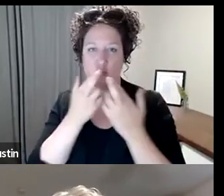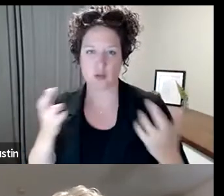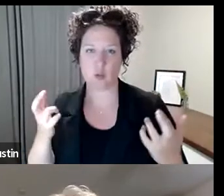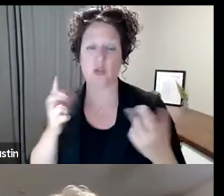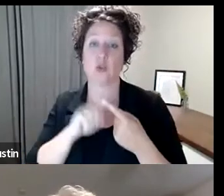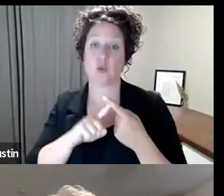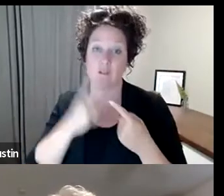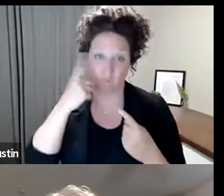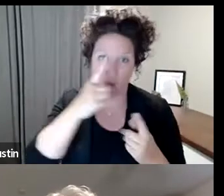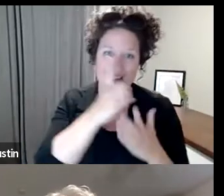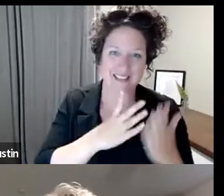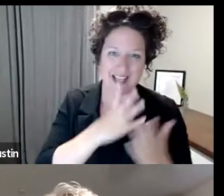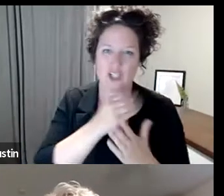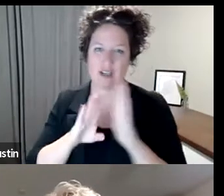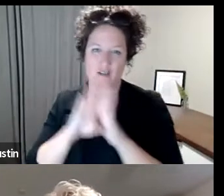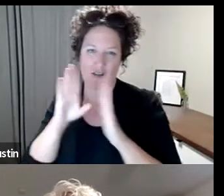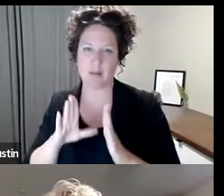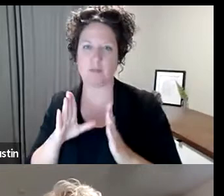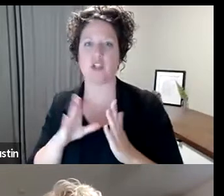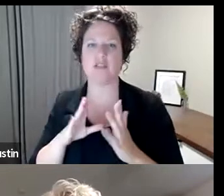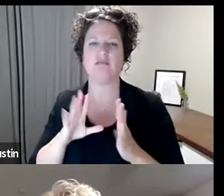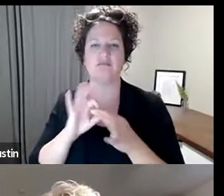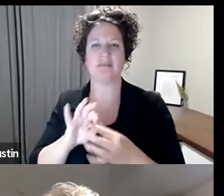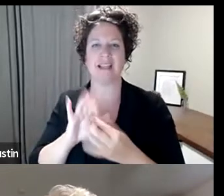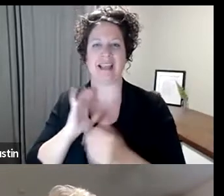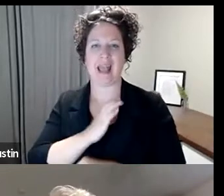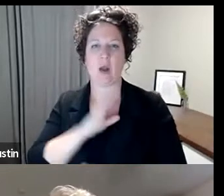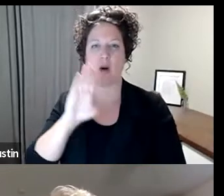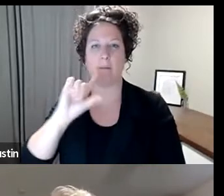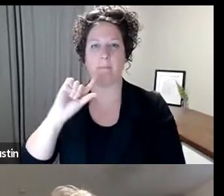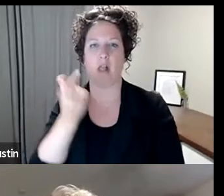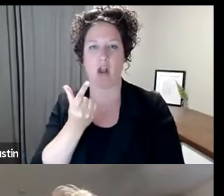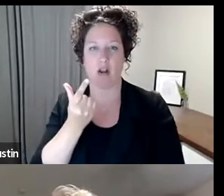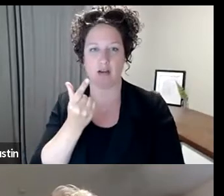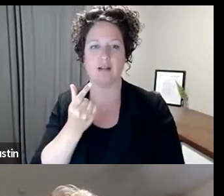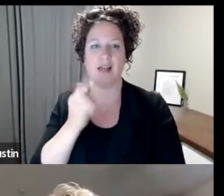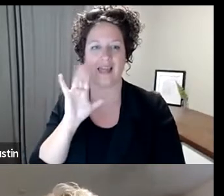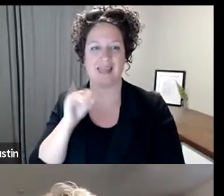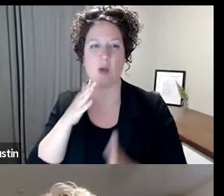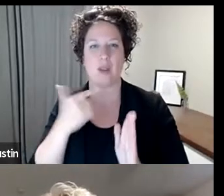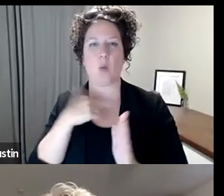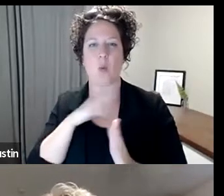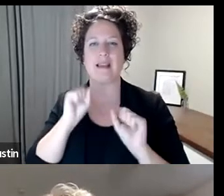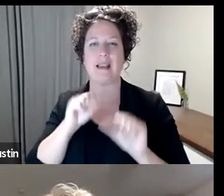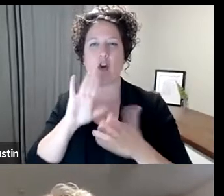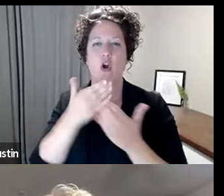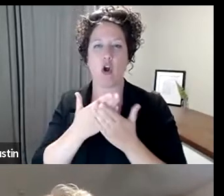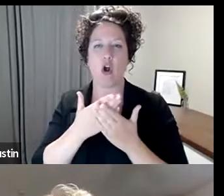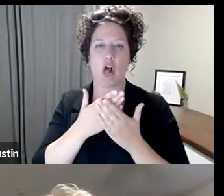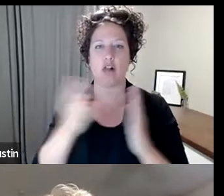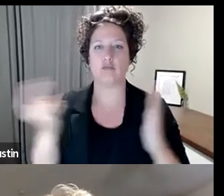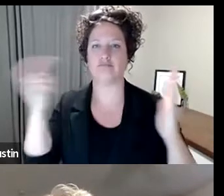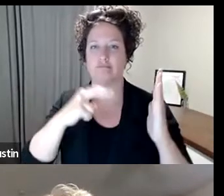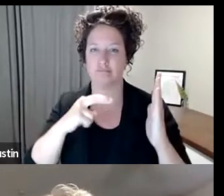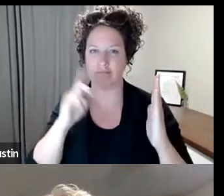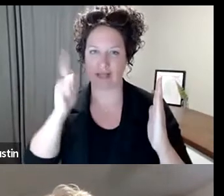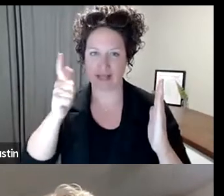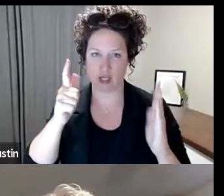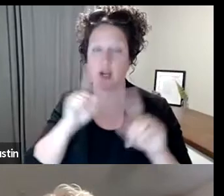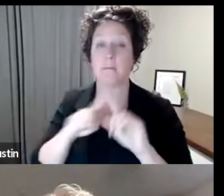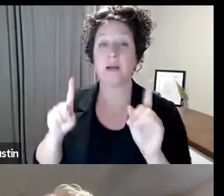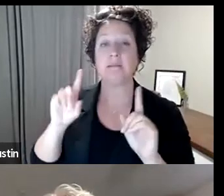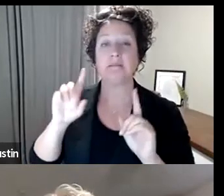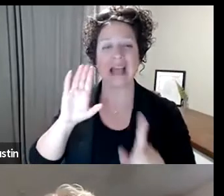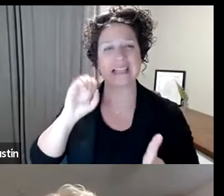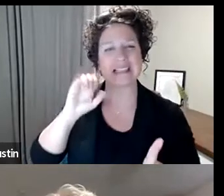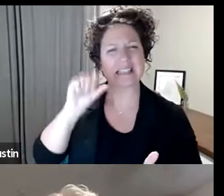and to developers in our write-up and in our blog, so we can all share and reference those. But Cecilia,